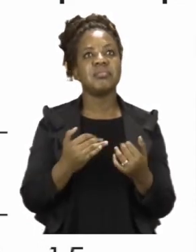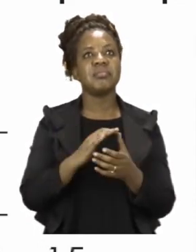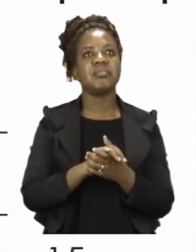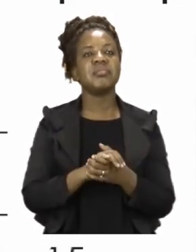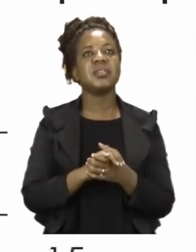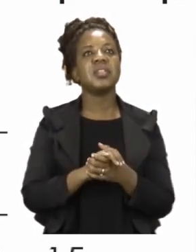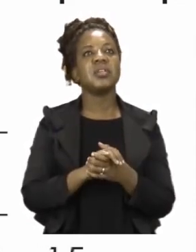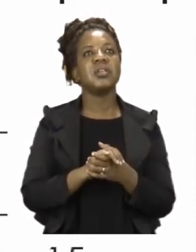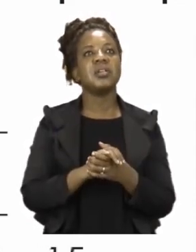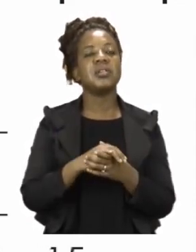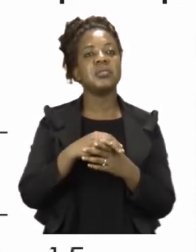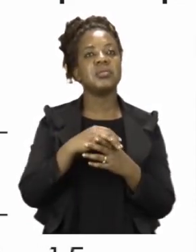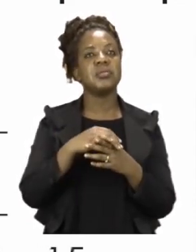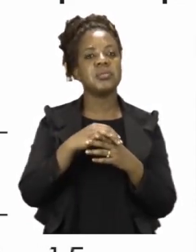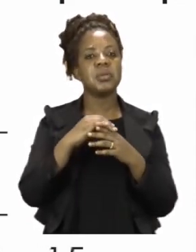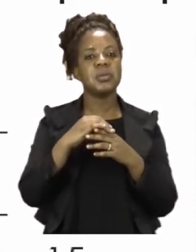439 will give us